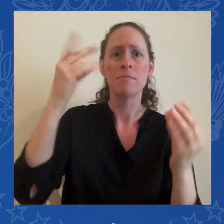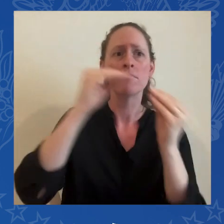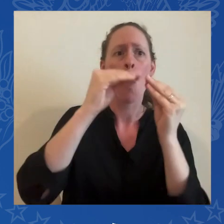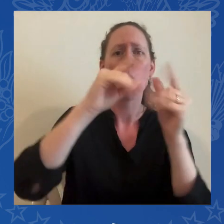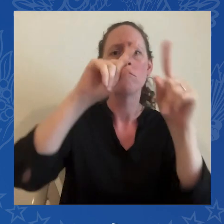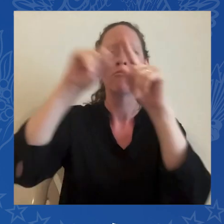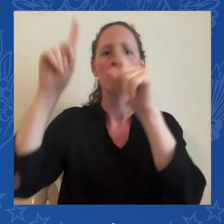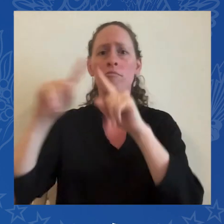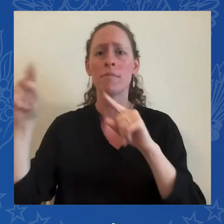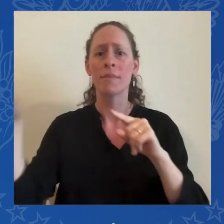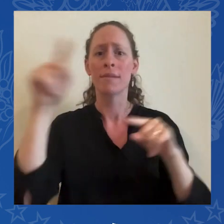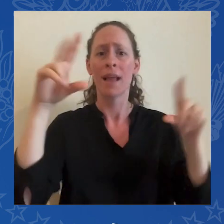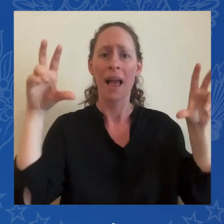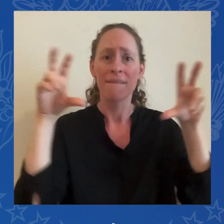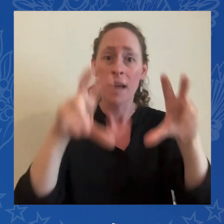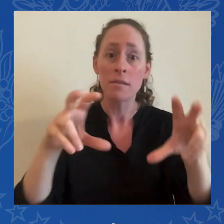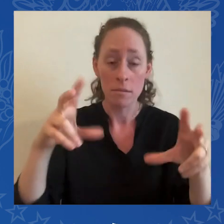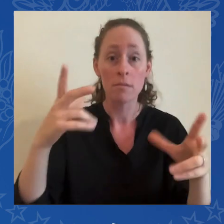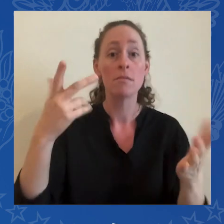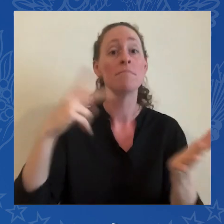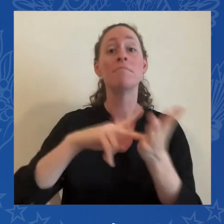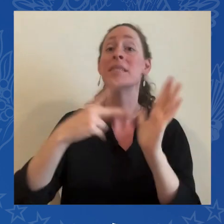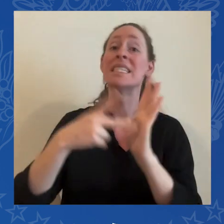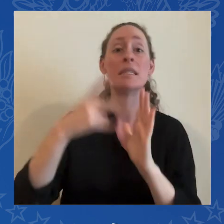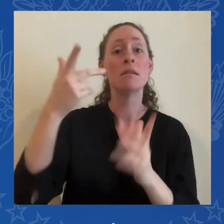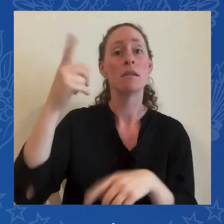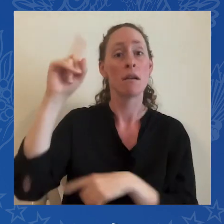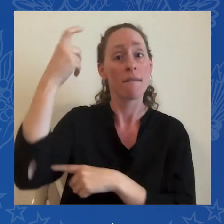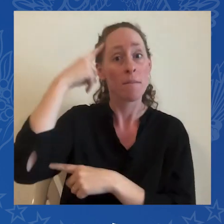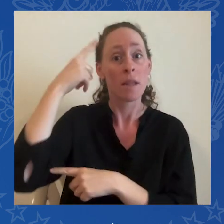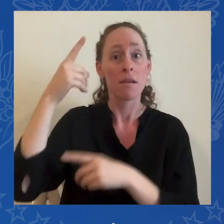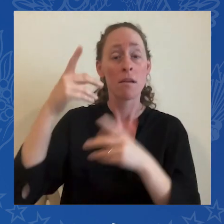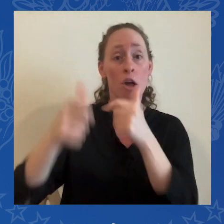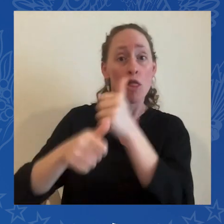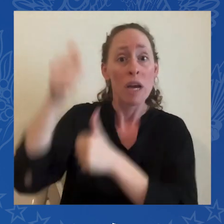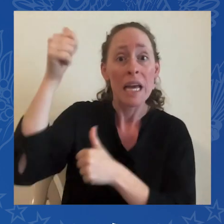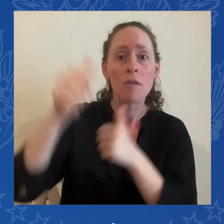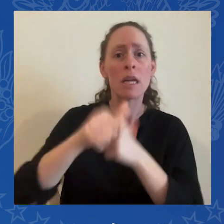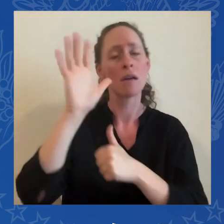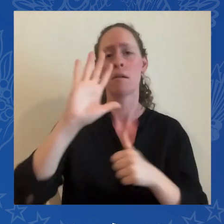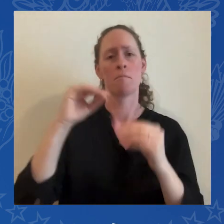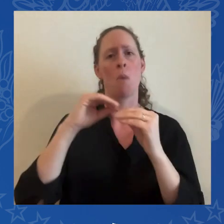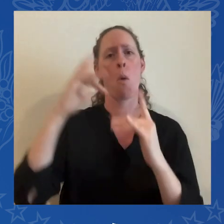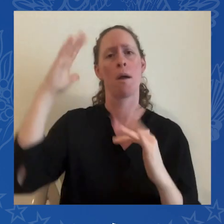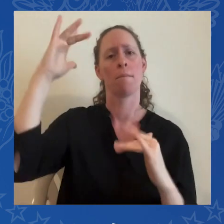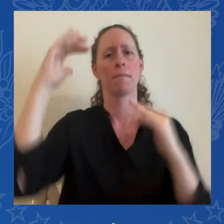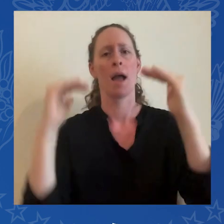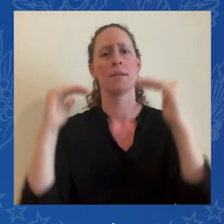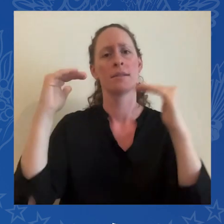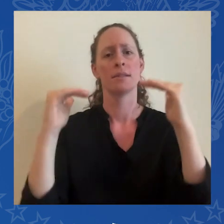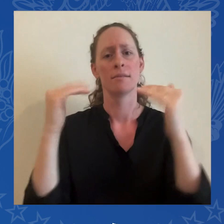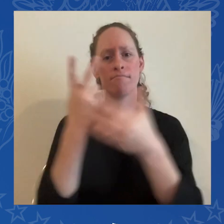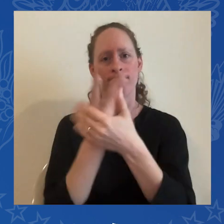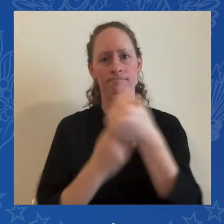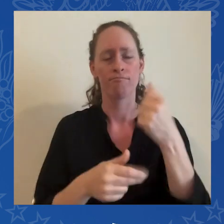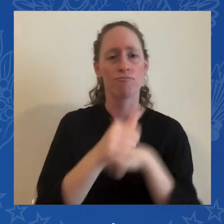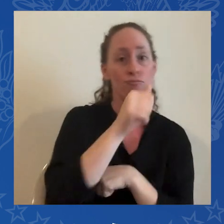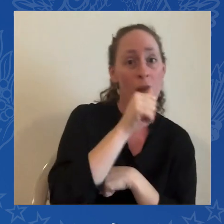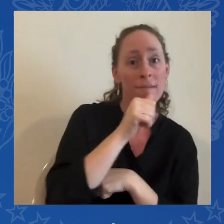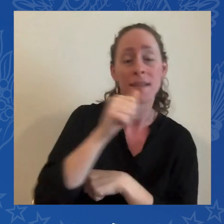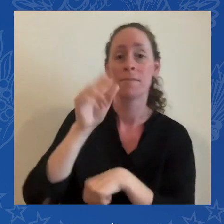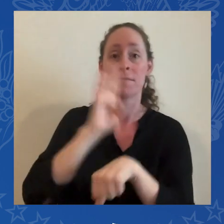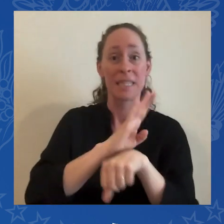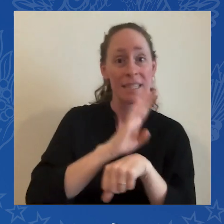here that are de-risking a lot. And I'm proud to announce that the United States has already mobilized more